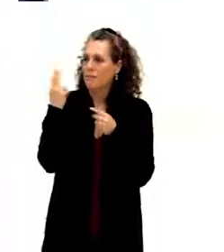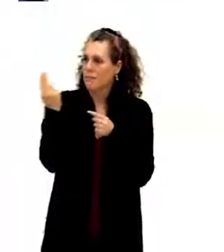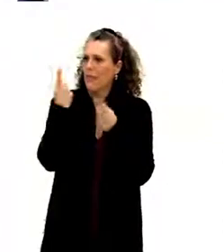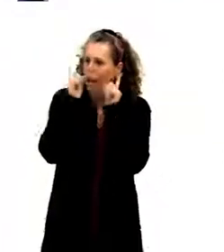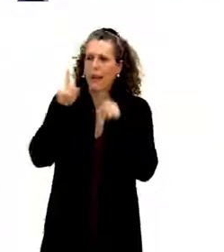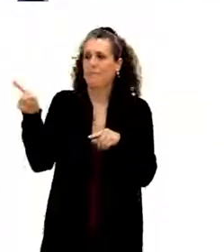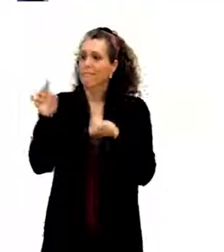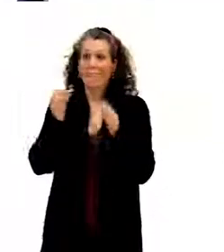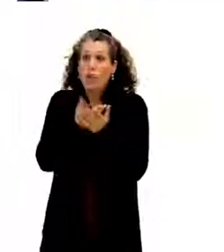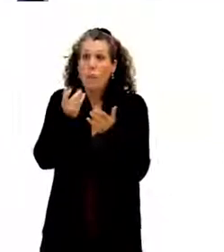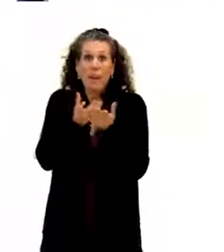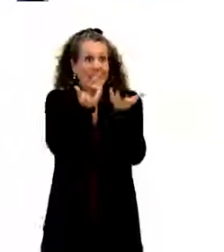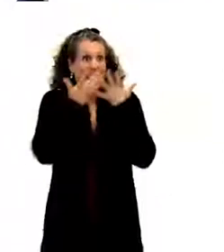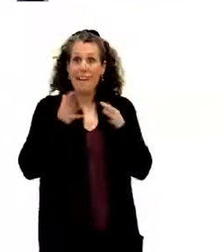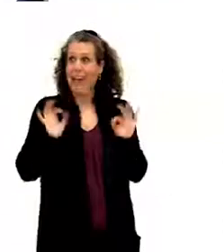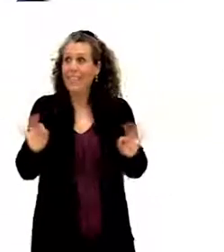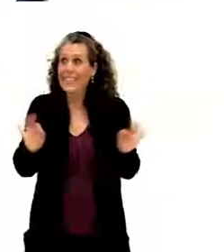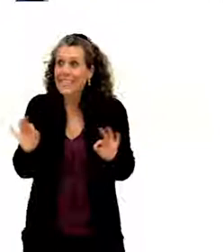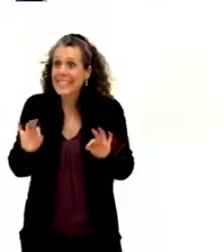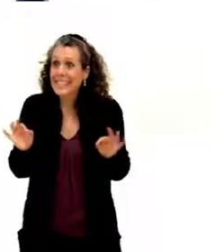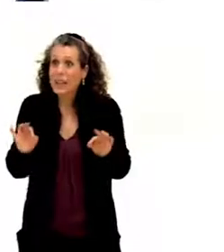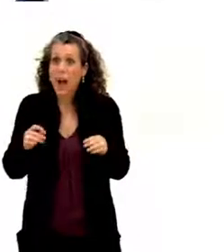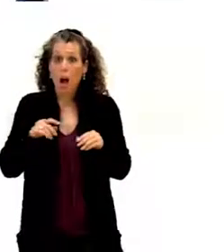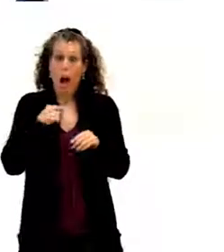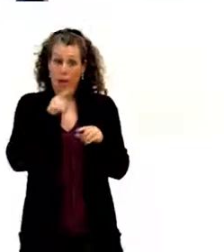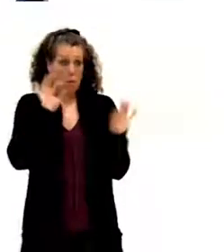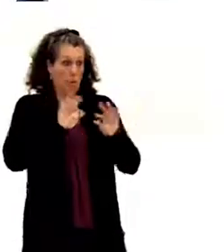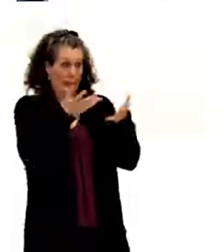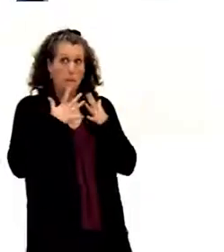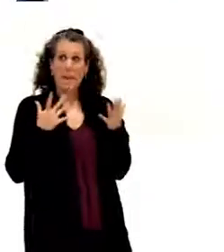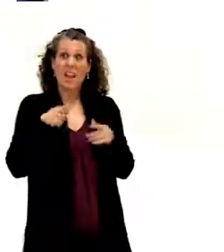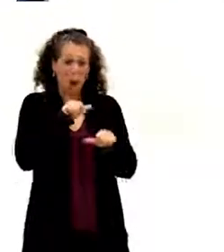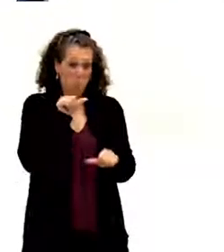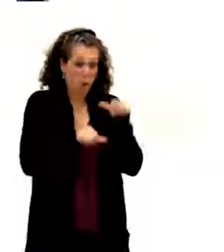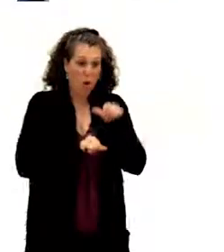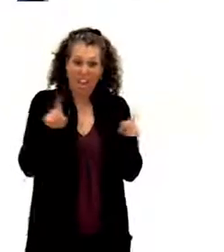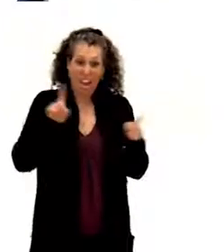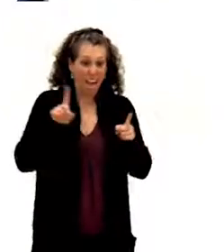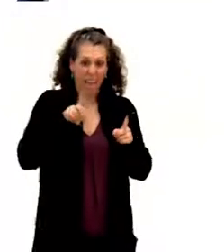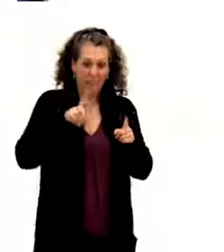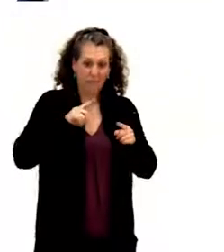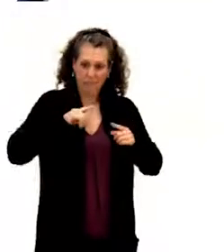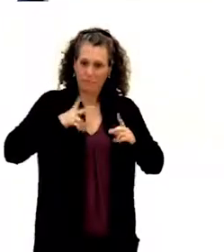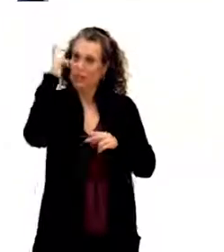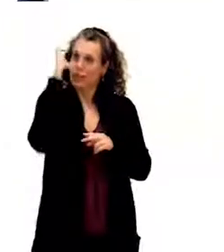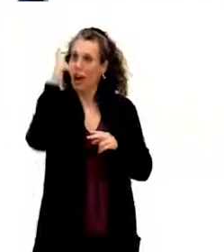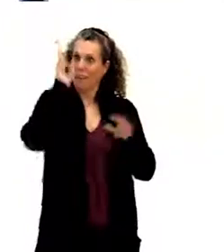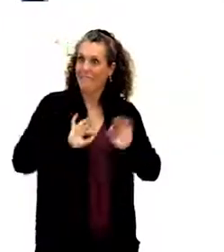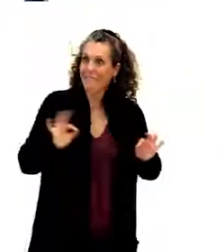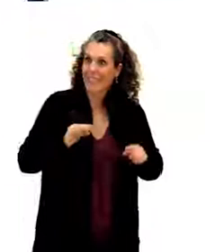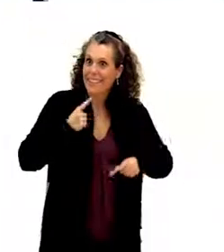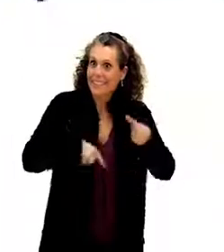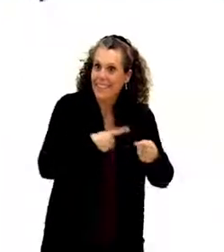In other words, either they haven't even started the process of converting the standards into mandatory or